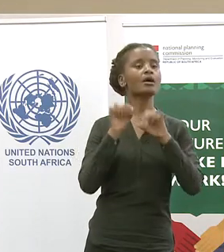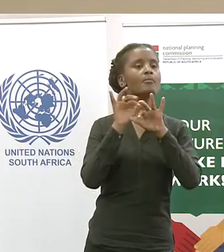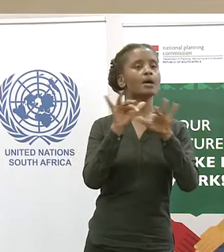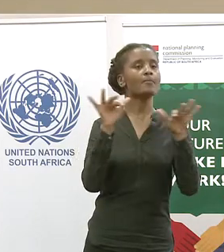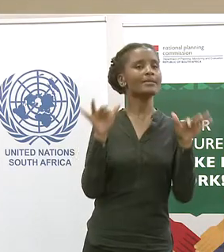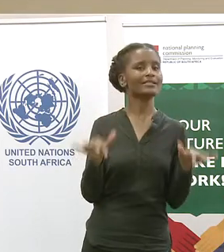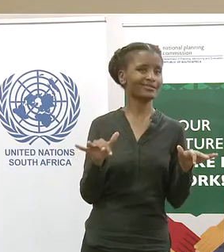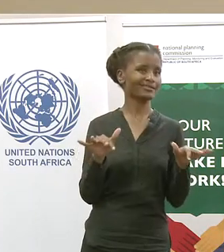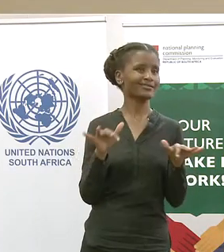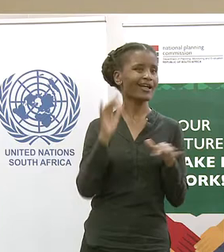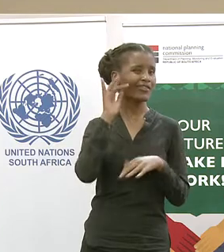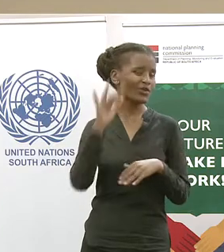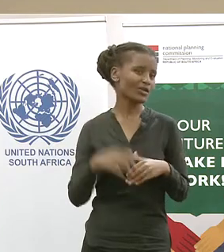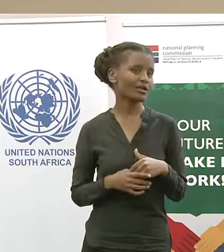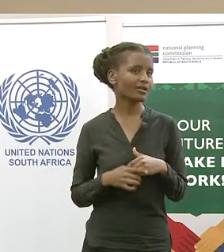and wrong.